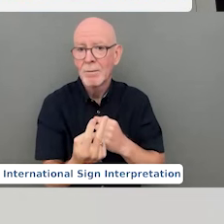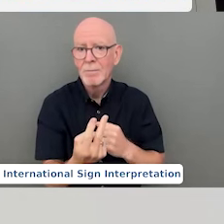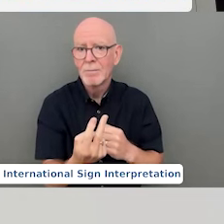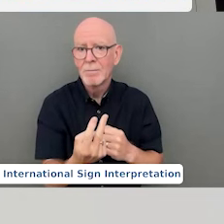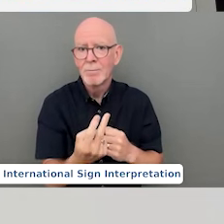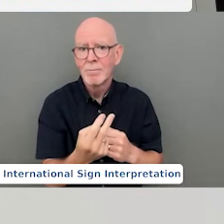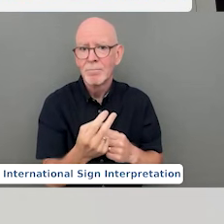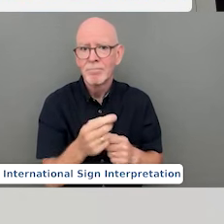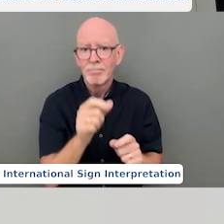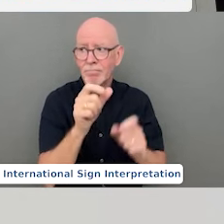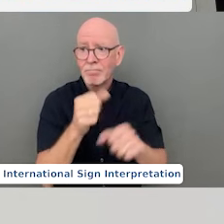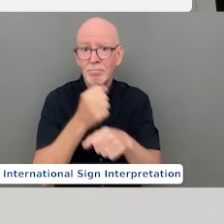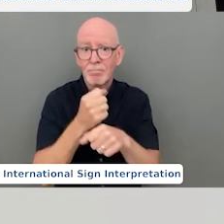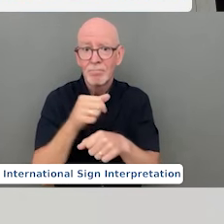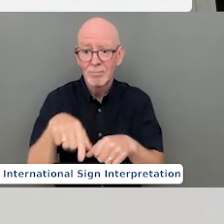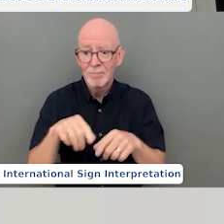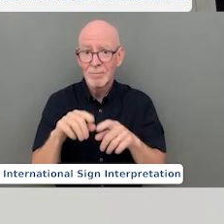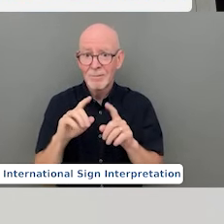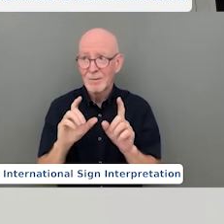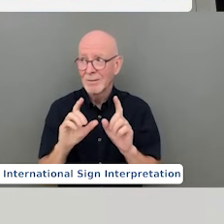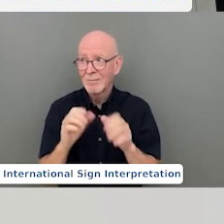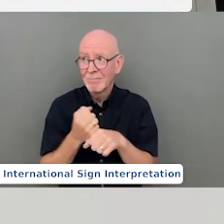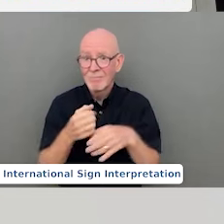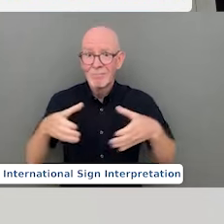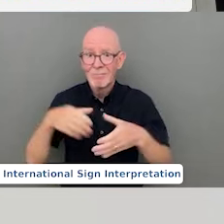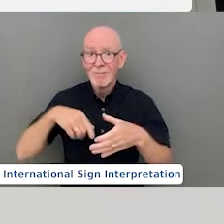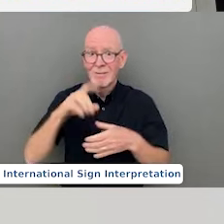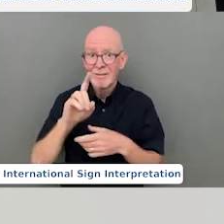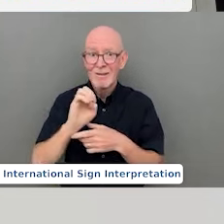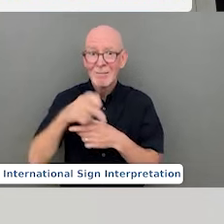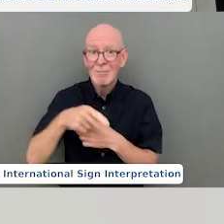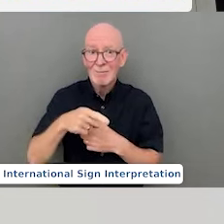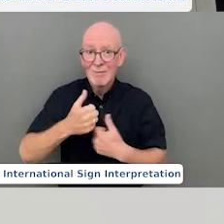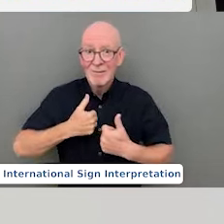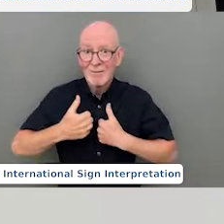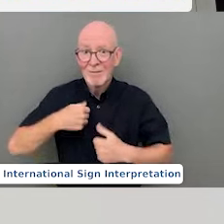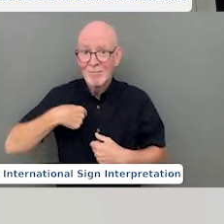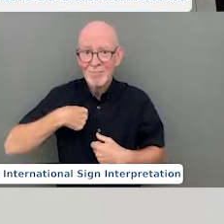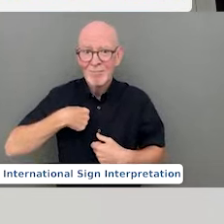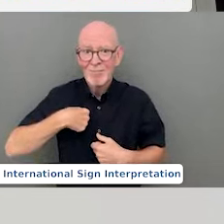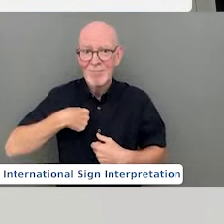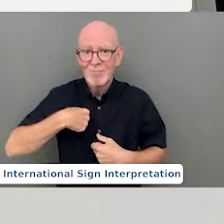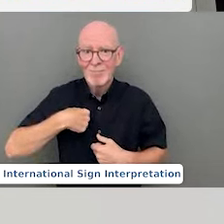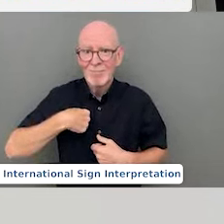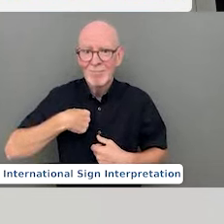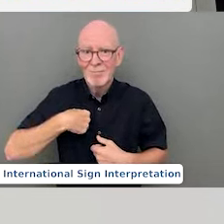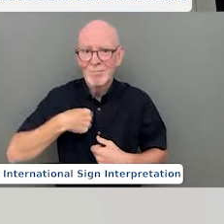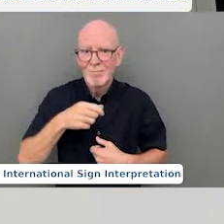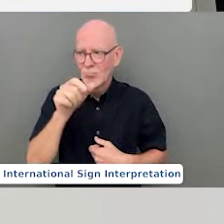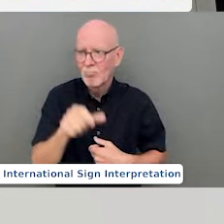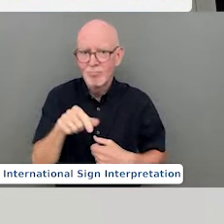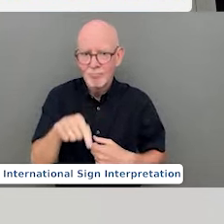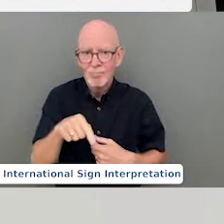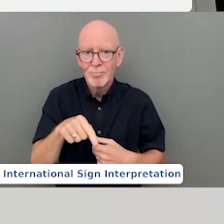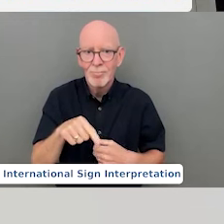to empower the personnel who work in the field, right? We have even both